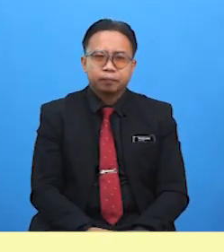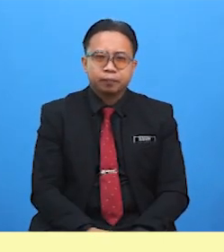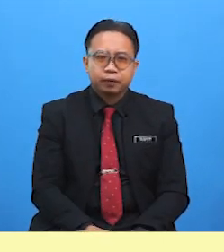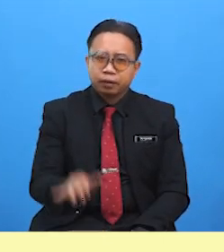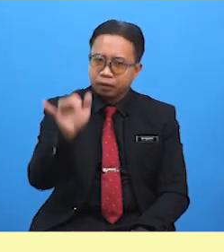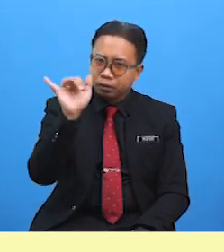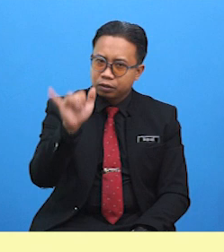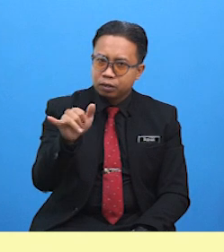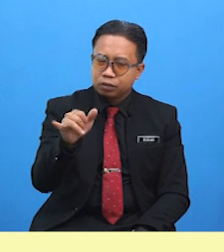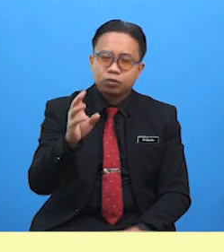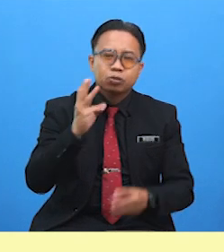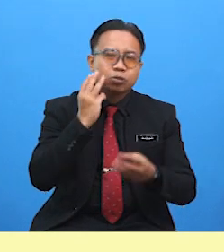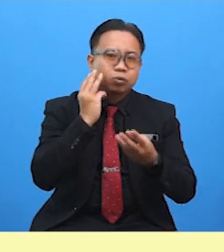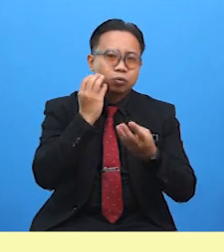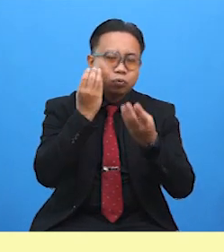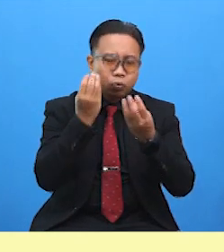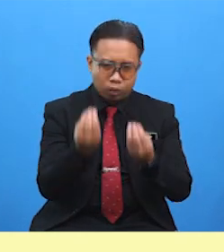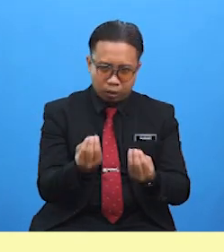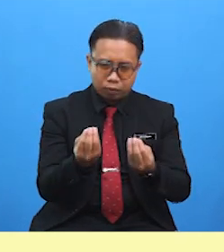Yes, it's wet.